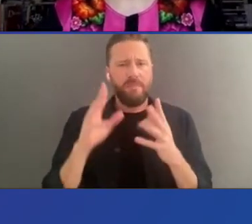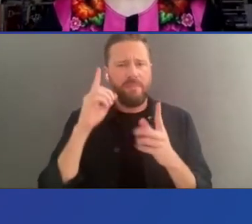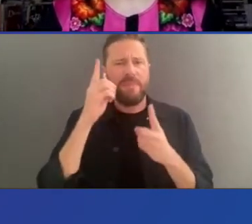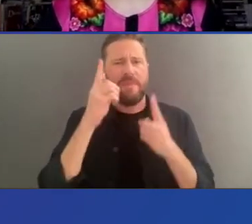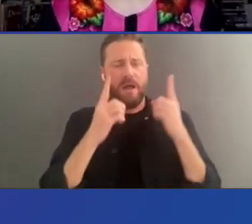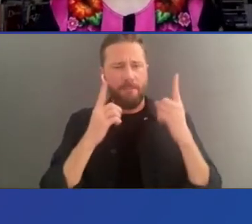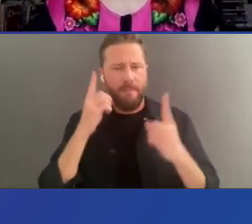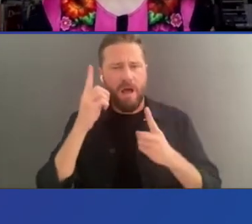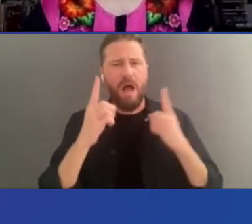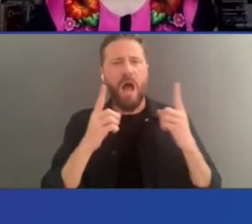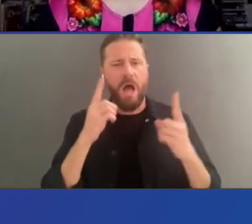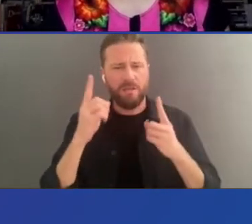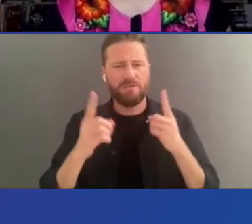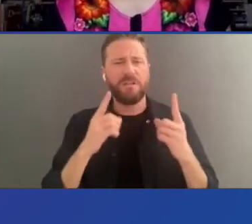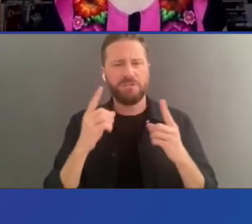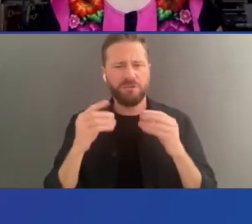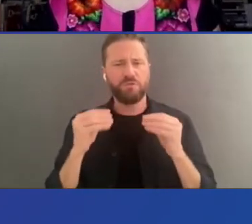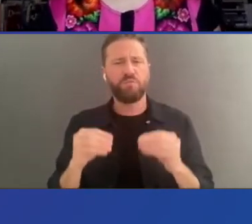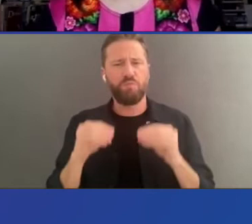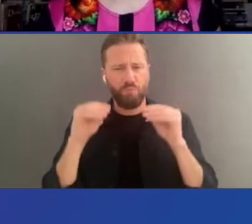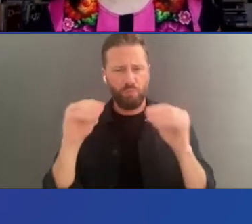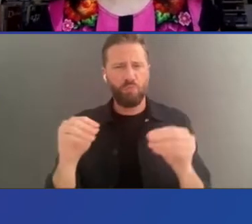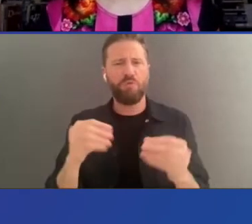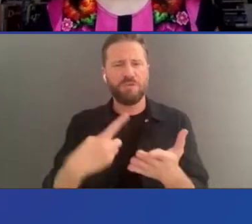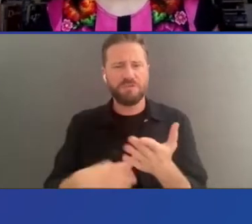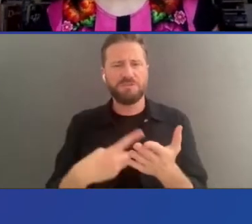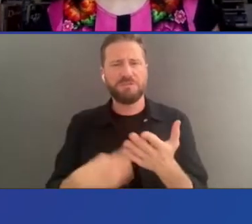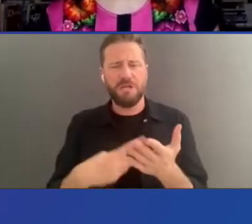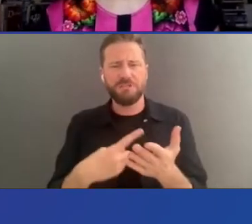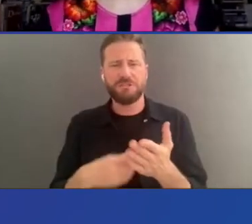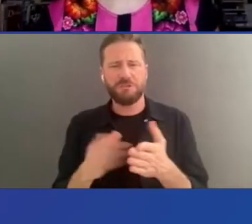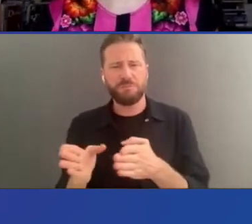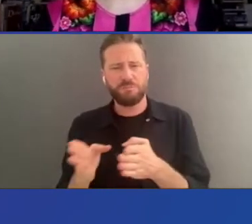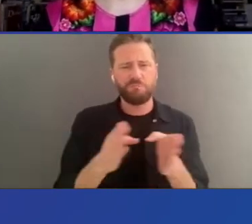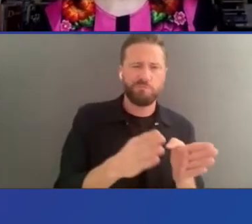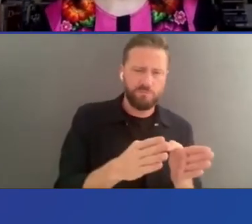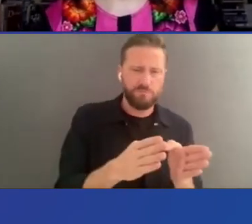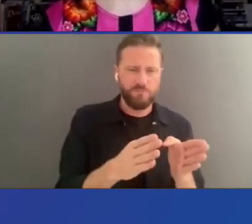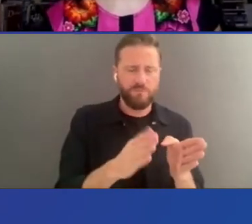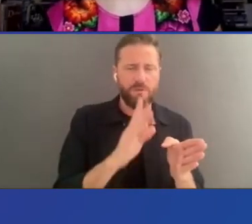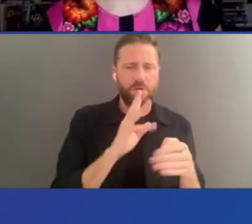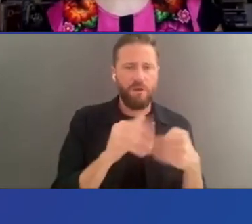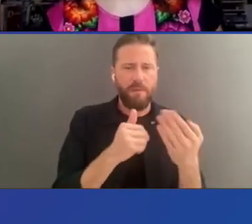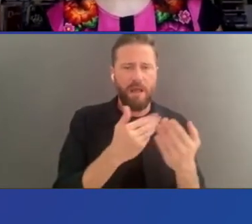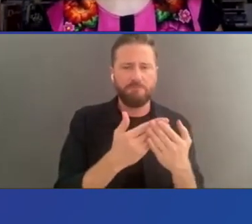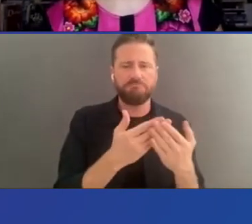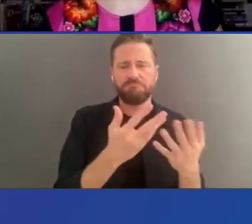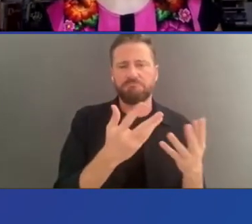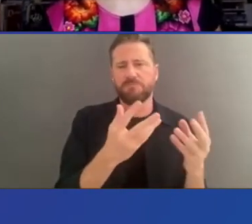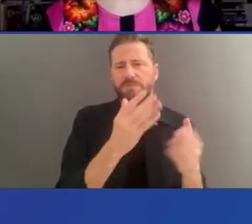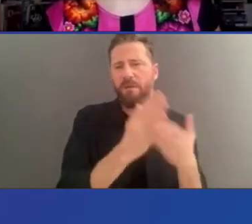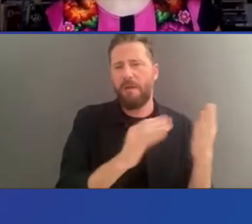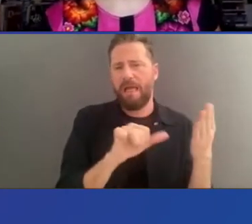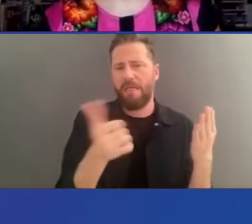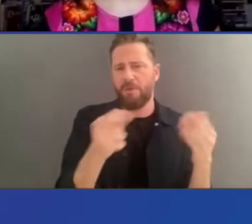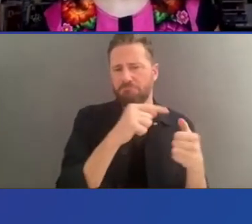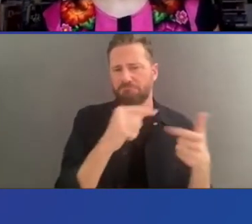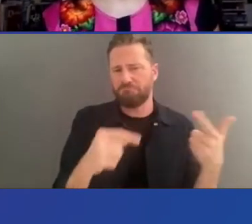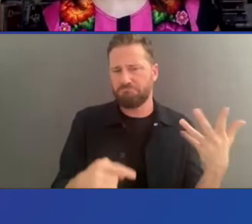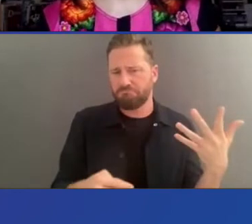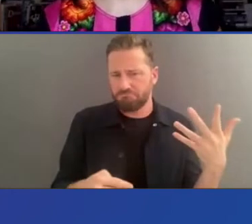I want to move the conversation, in a slightly different, direction, to think about some other things.